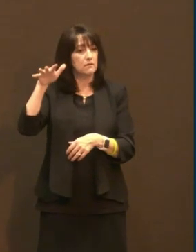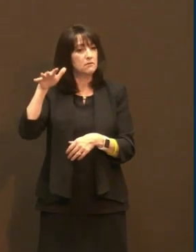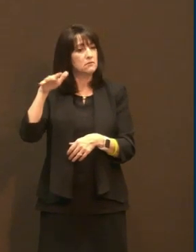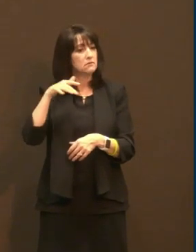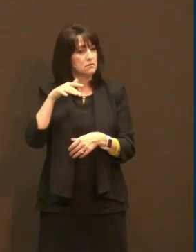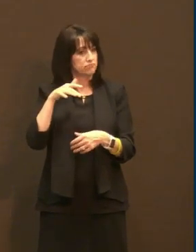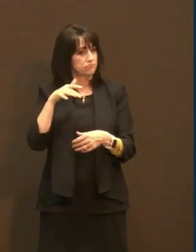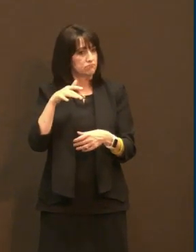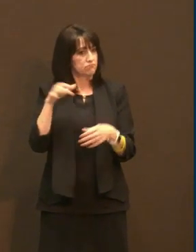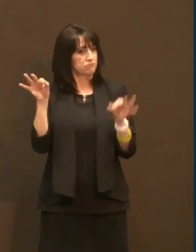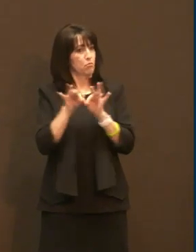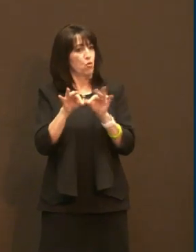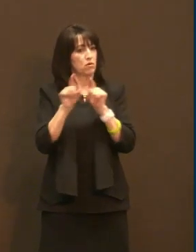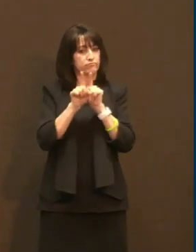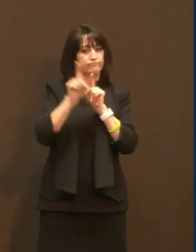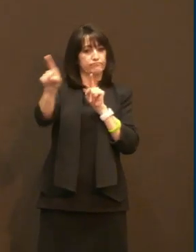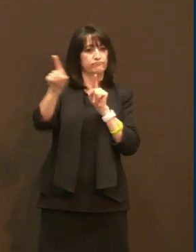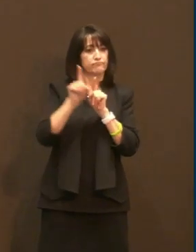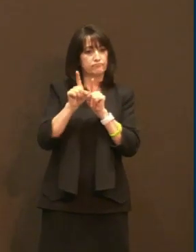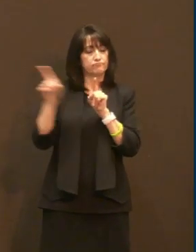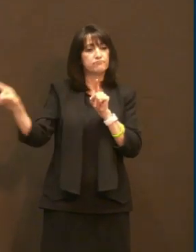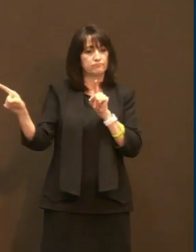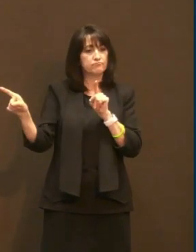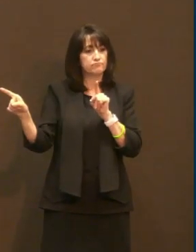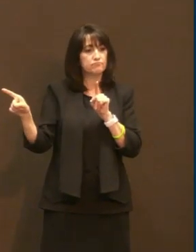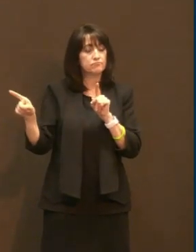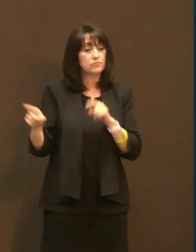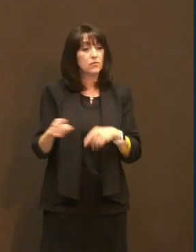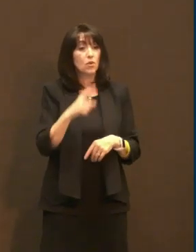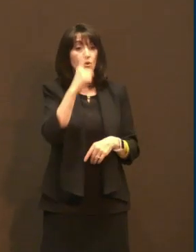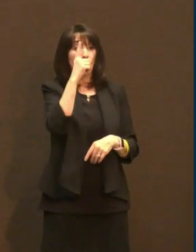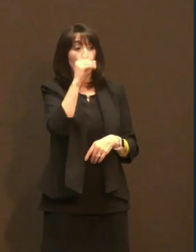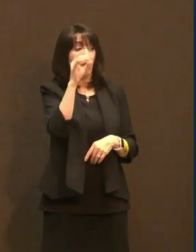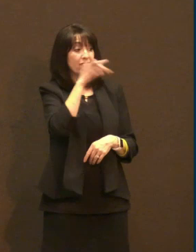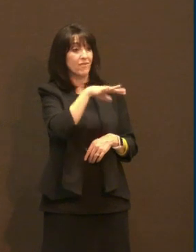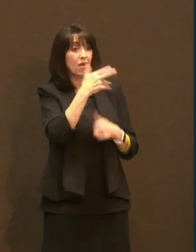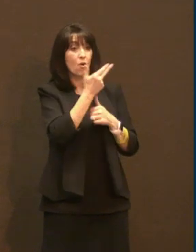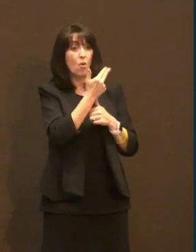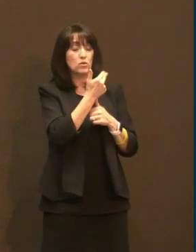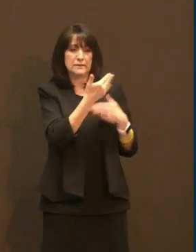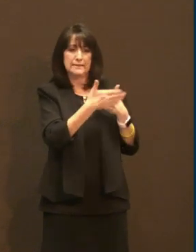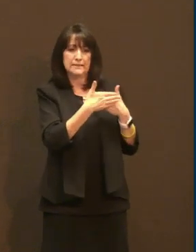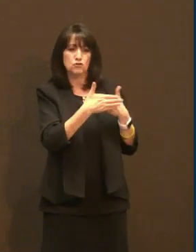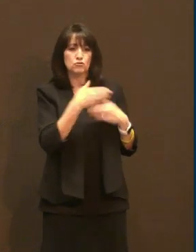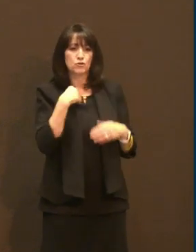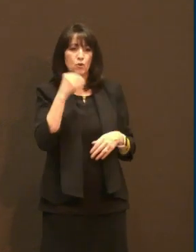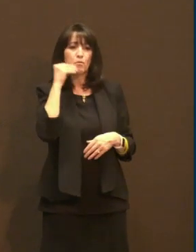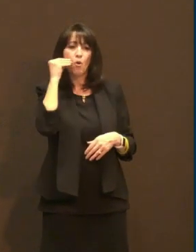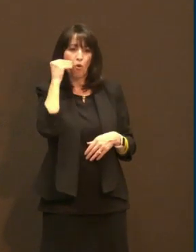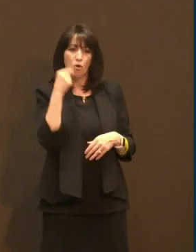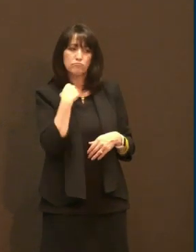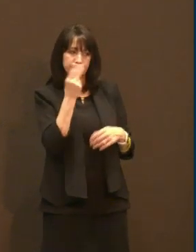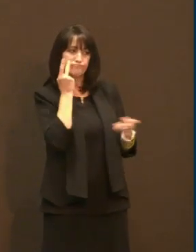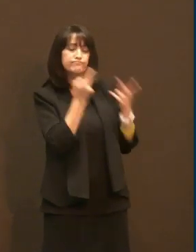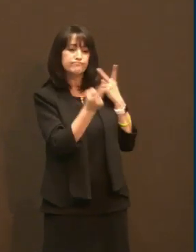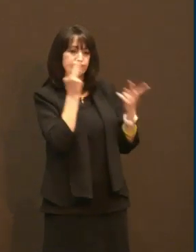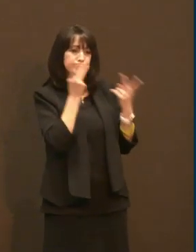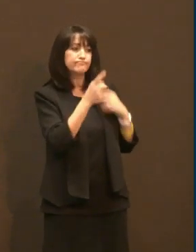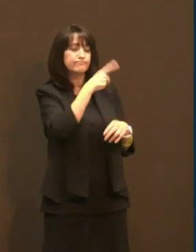again, and I know one of the hotels is right near my house, so I can see that firsthand.